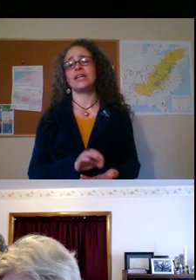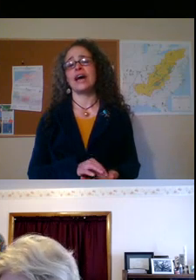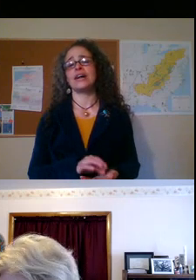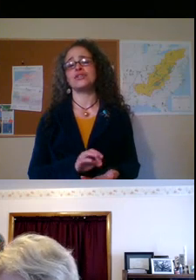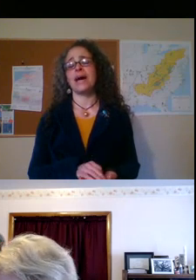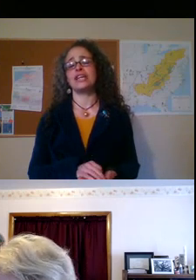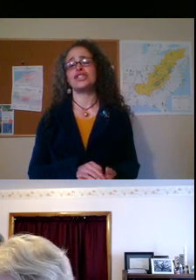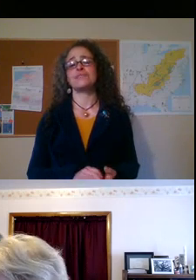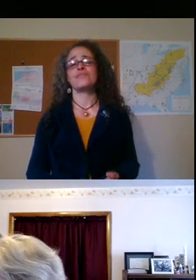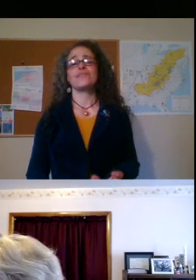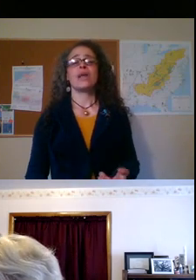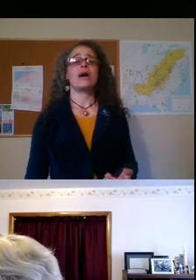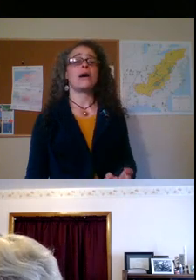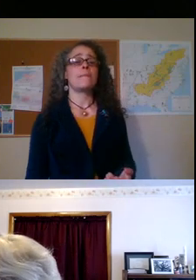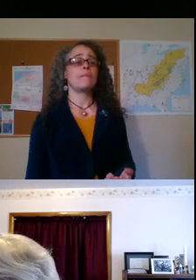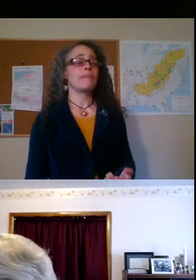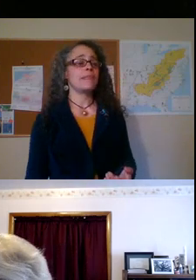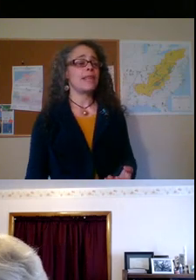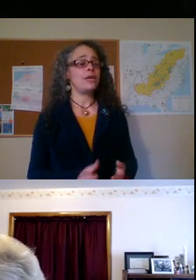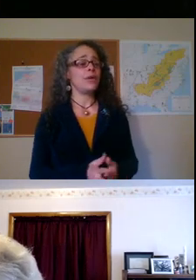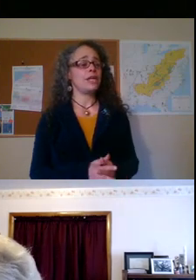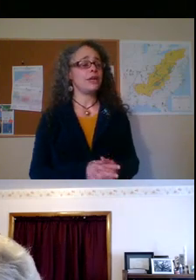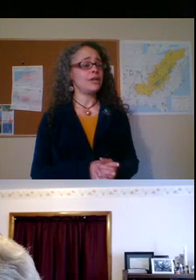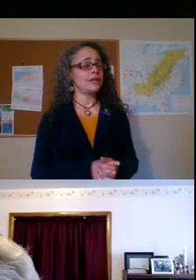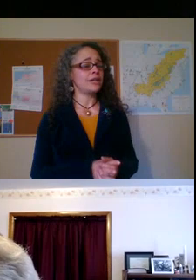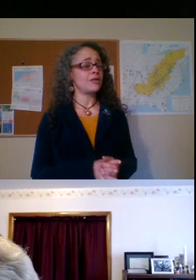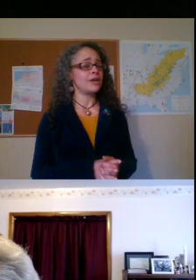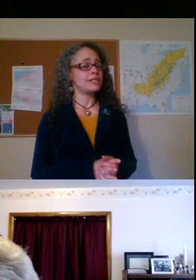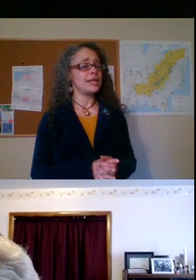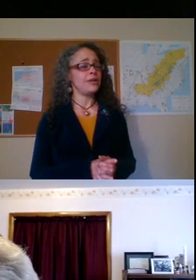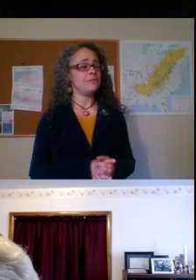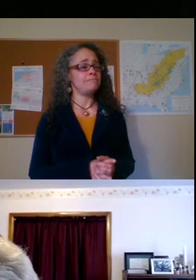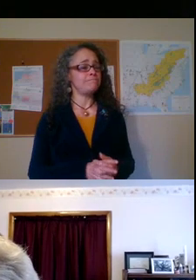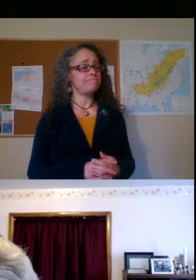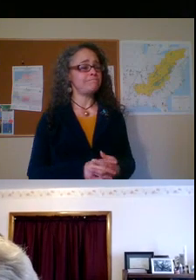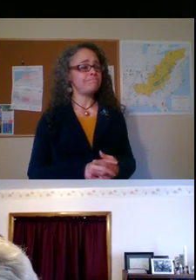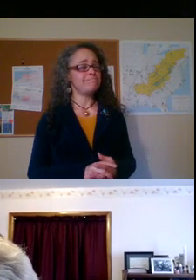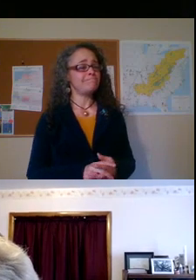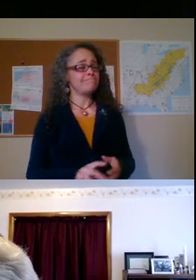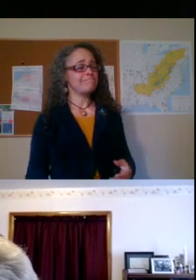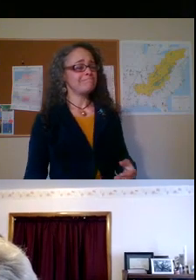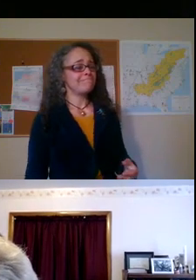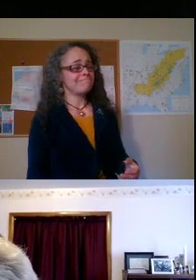in-kind or cash match. Anyone here in Cattaraugus County?